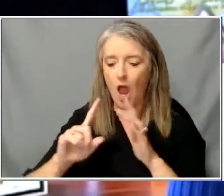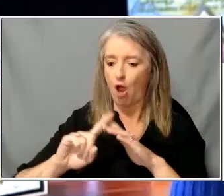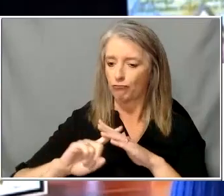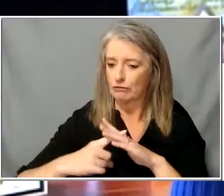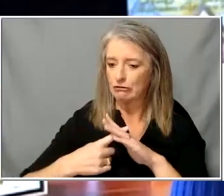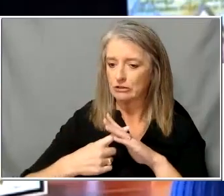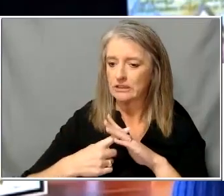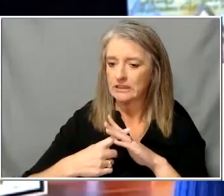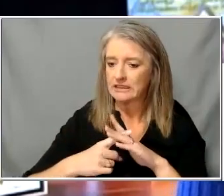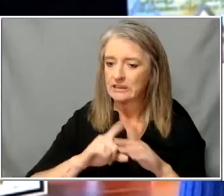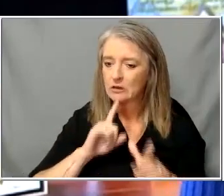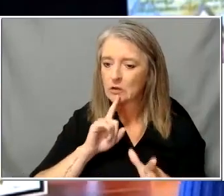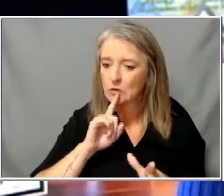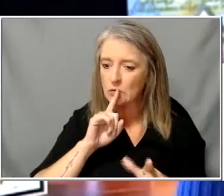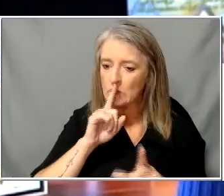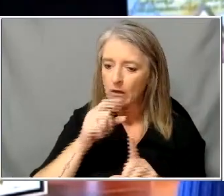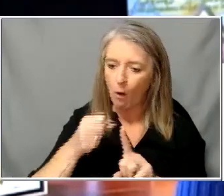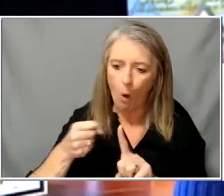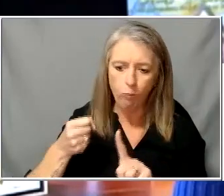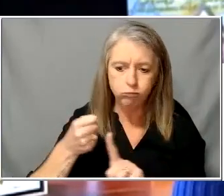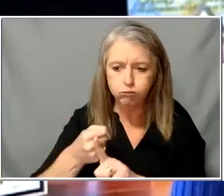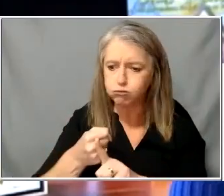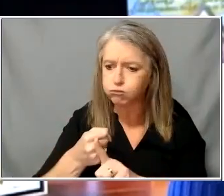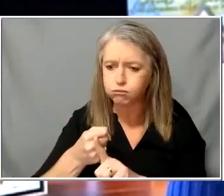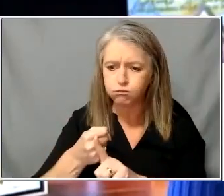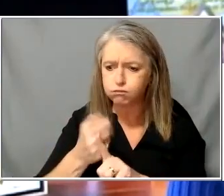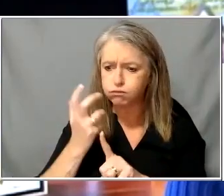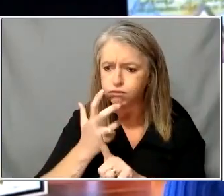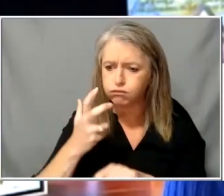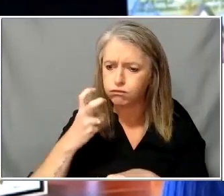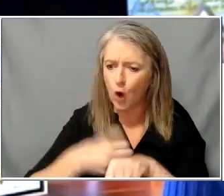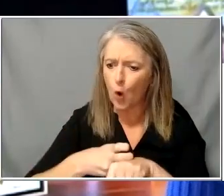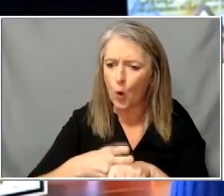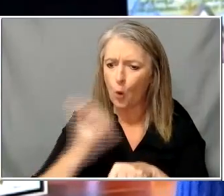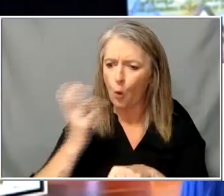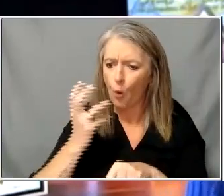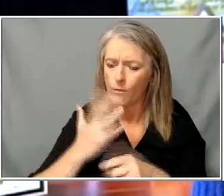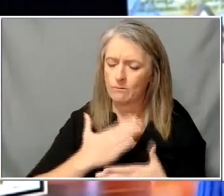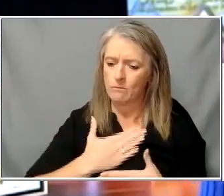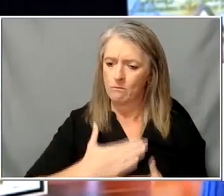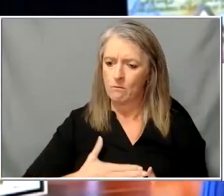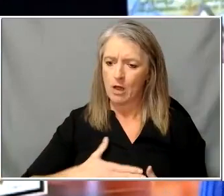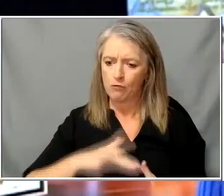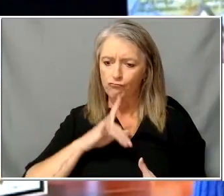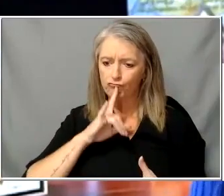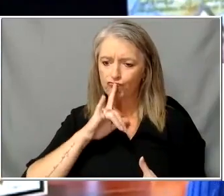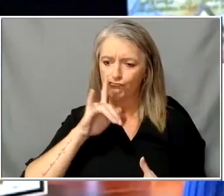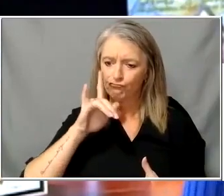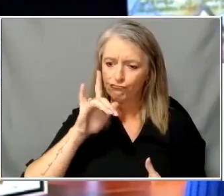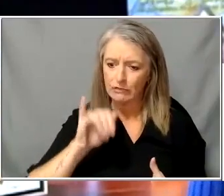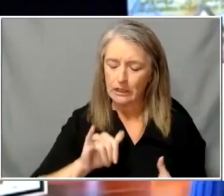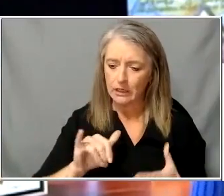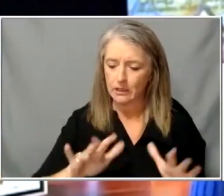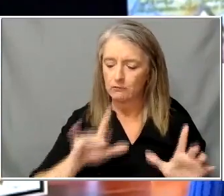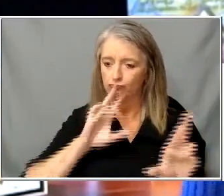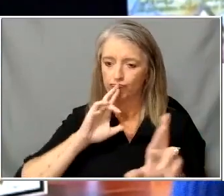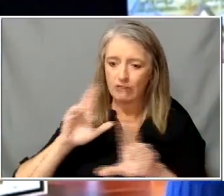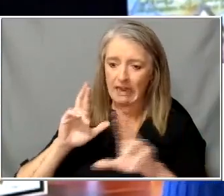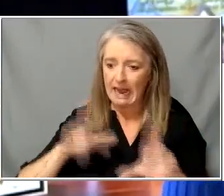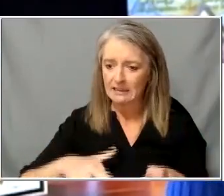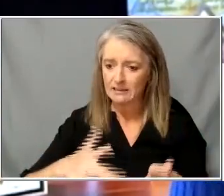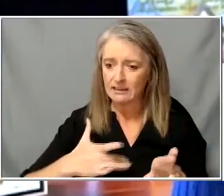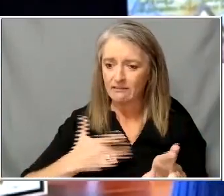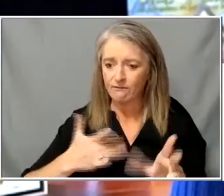originally, it really hit me hard. It hit me hard. My body just really just reacted to it, and I